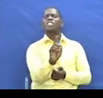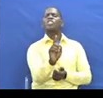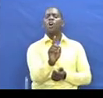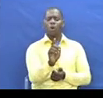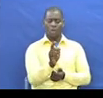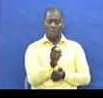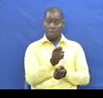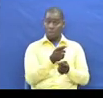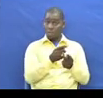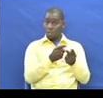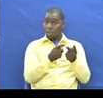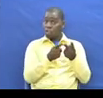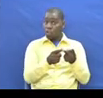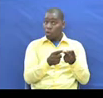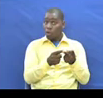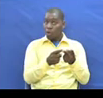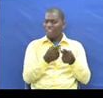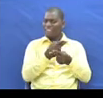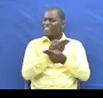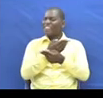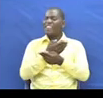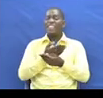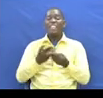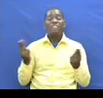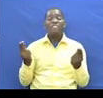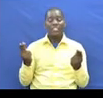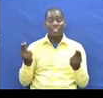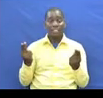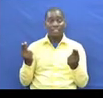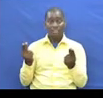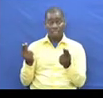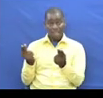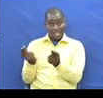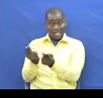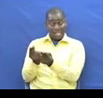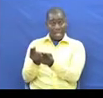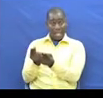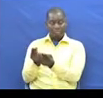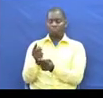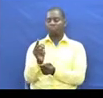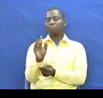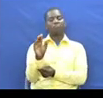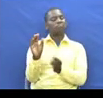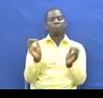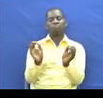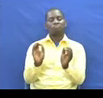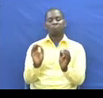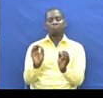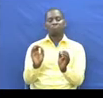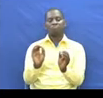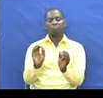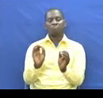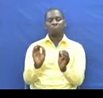in which no two distinct or different ordered pair of the same set